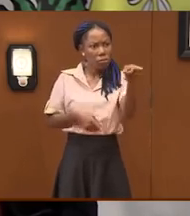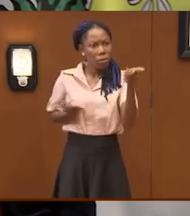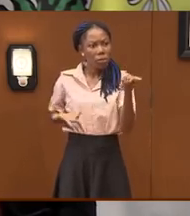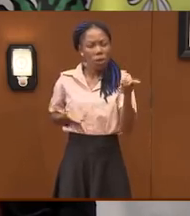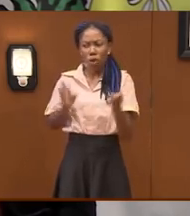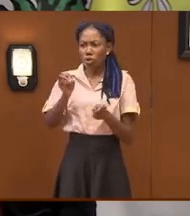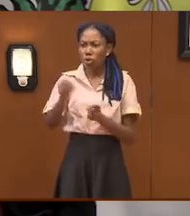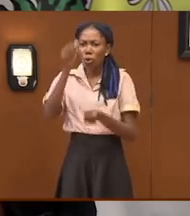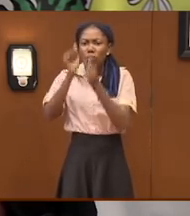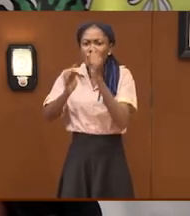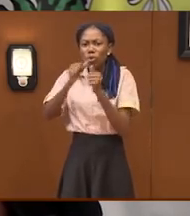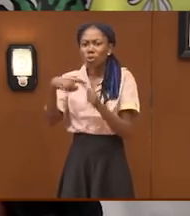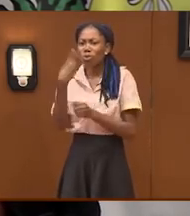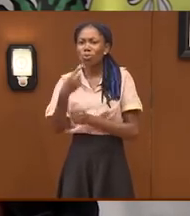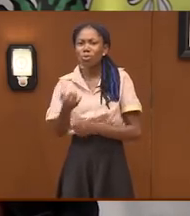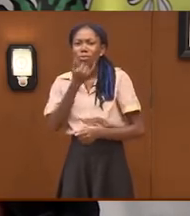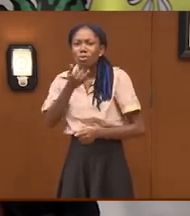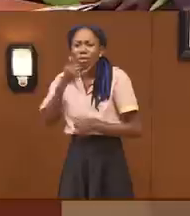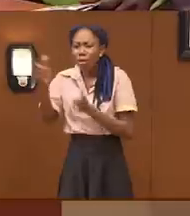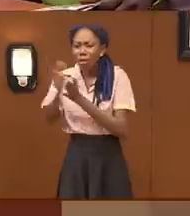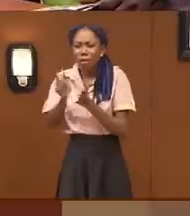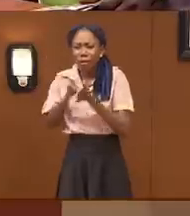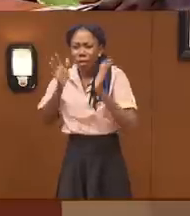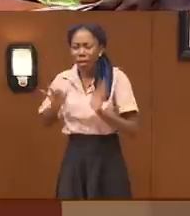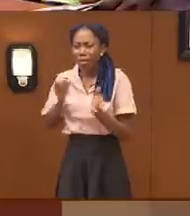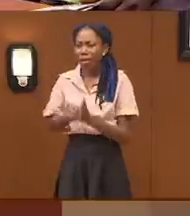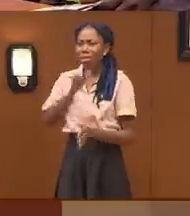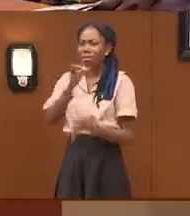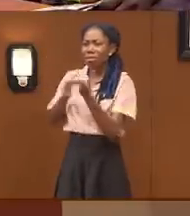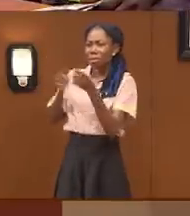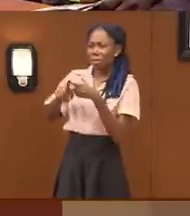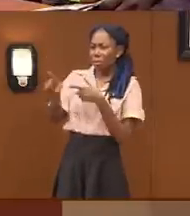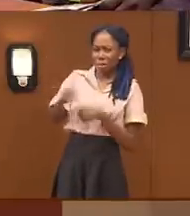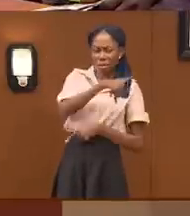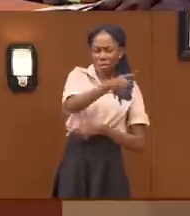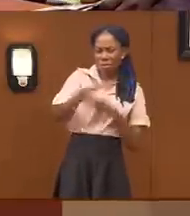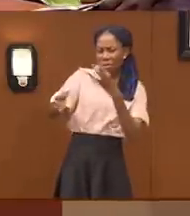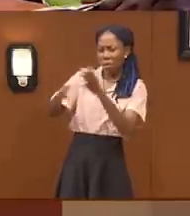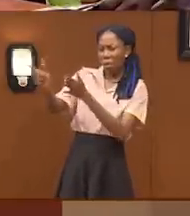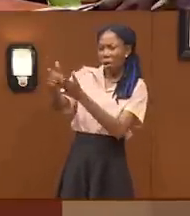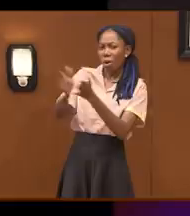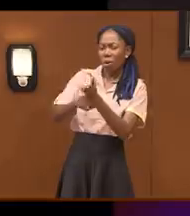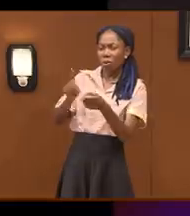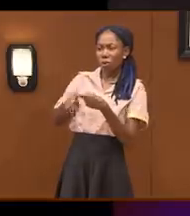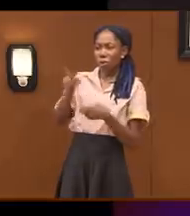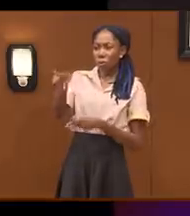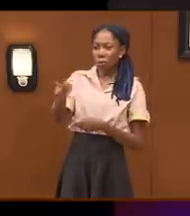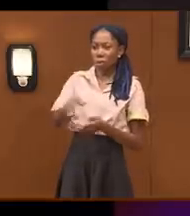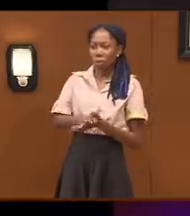lawyer you've been talking to, or you are your own lawyer. Your Honor, but I'm explaining the law to you. Okay. Your Honor, my tenant has